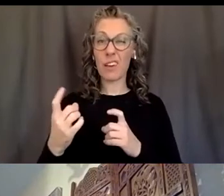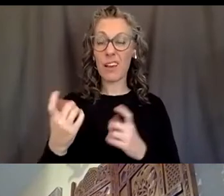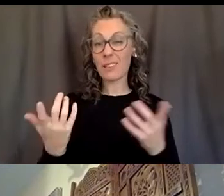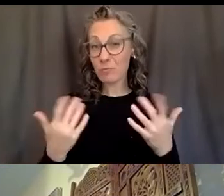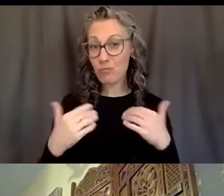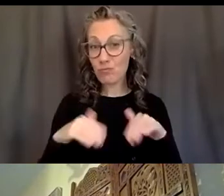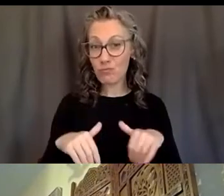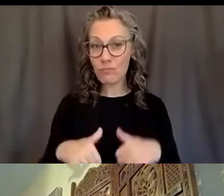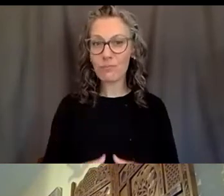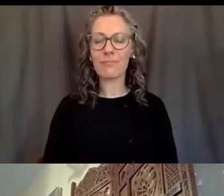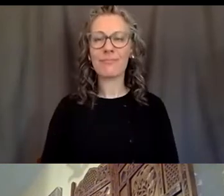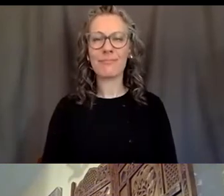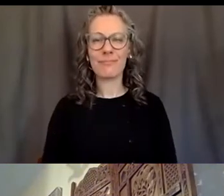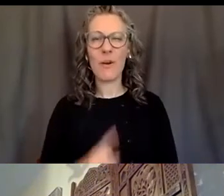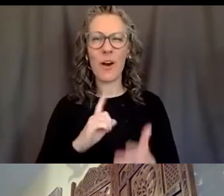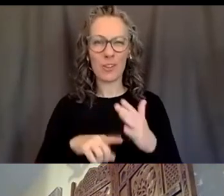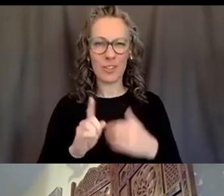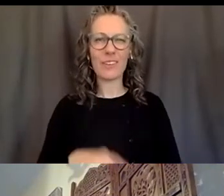question yet. Let's go check.